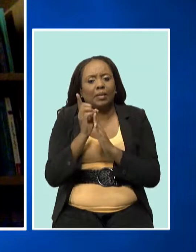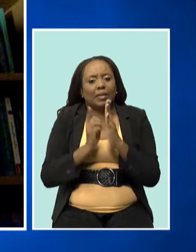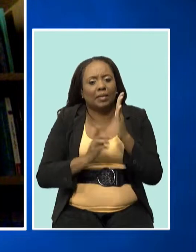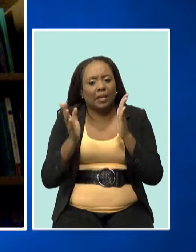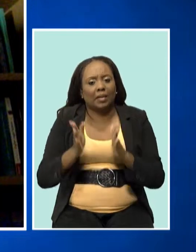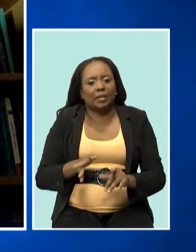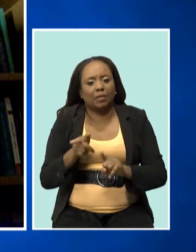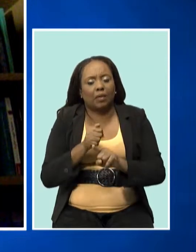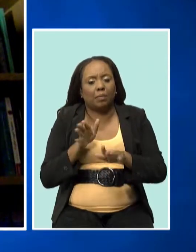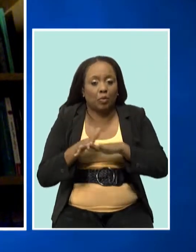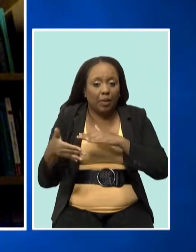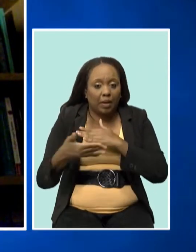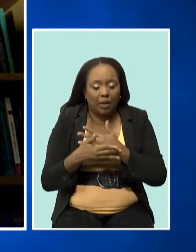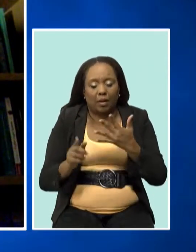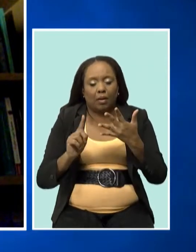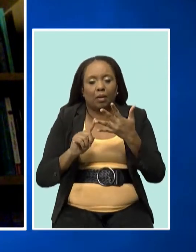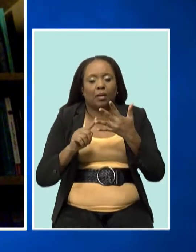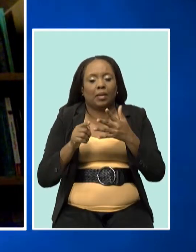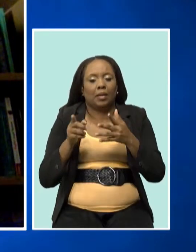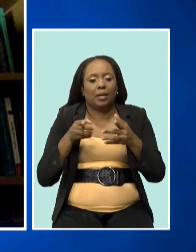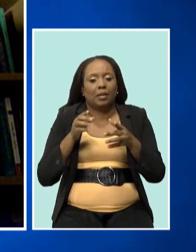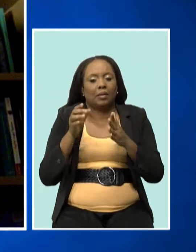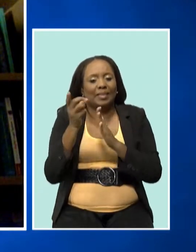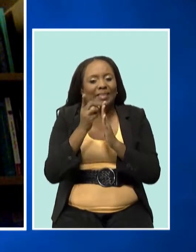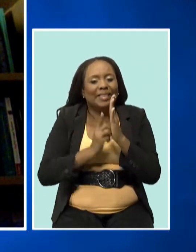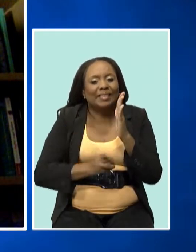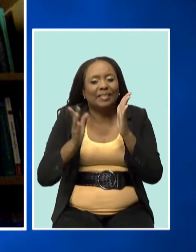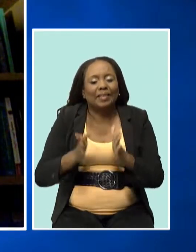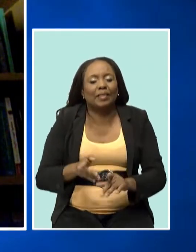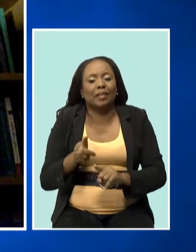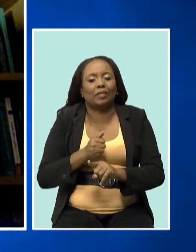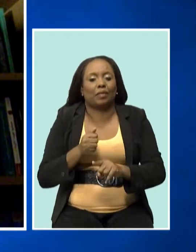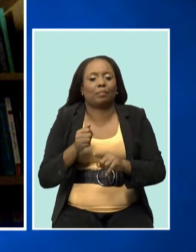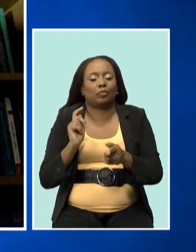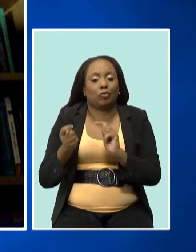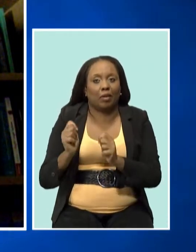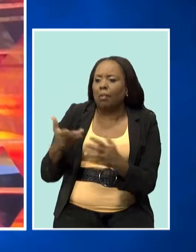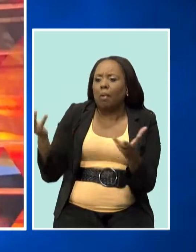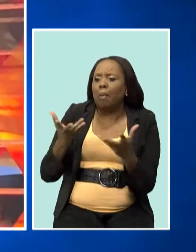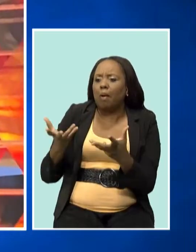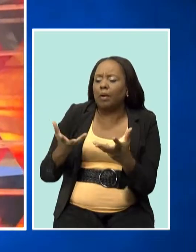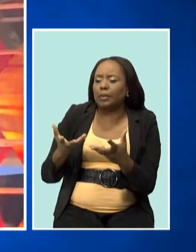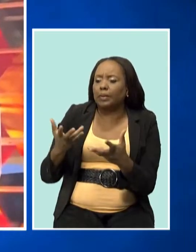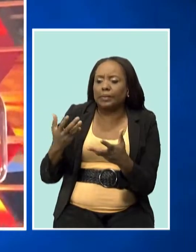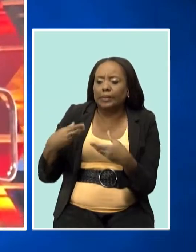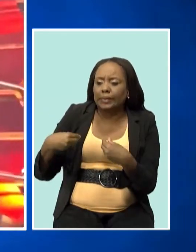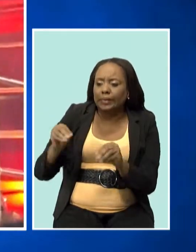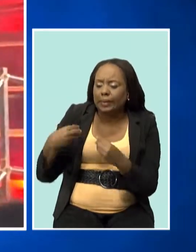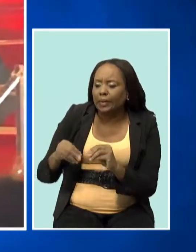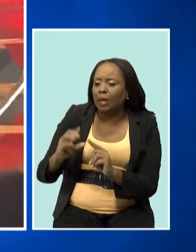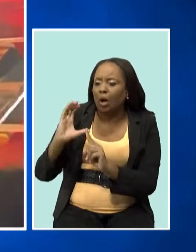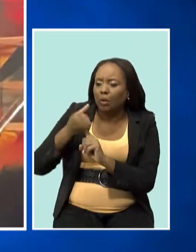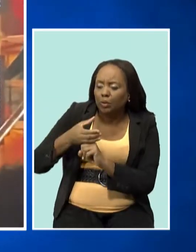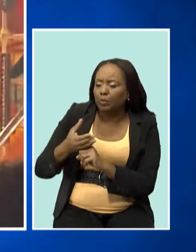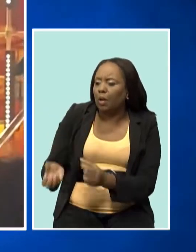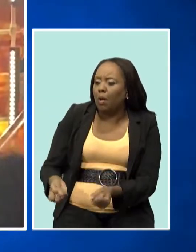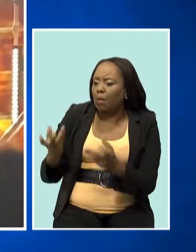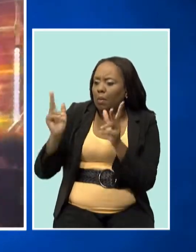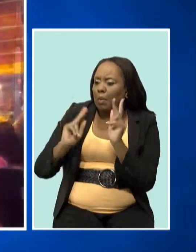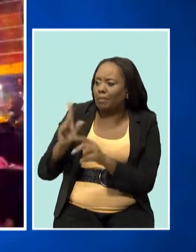about Barbados is that we have events complementing each other and giving options to locals and tourists. Now, what we've done from